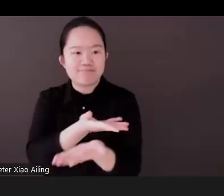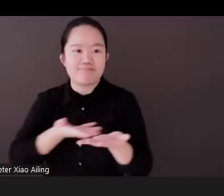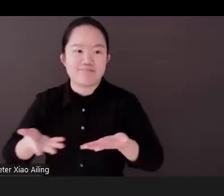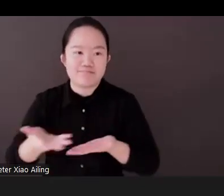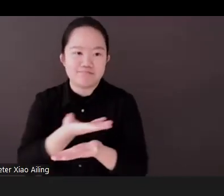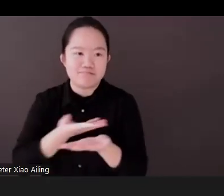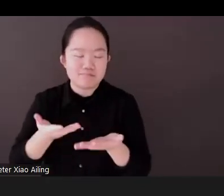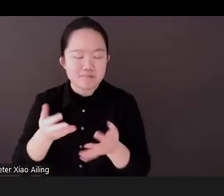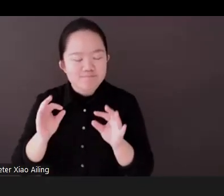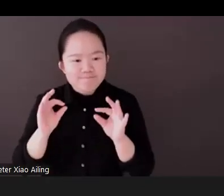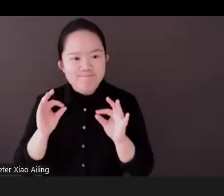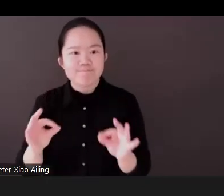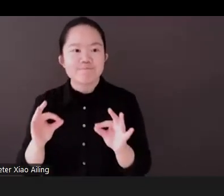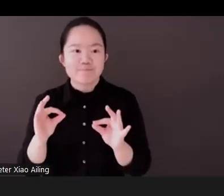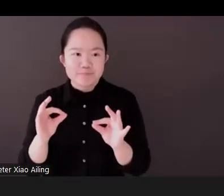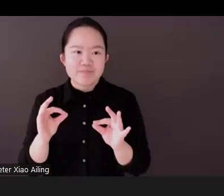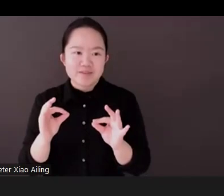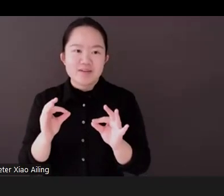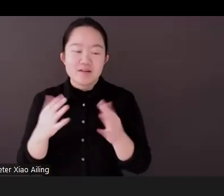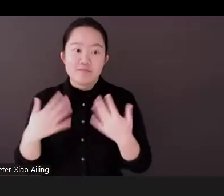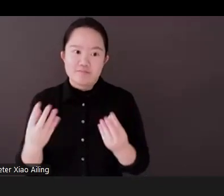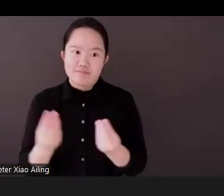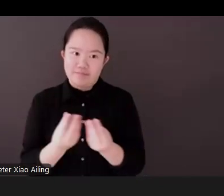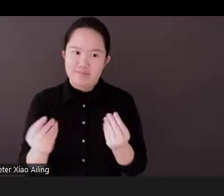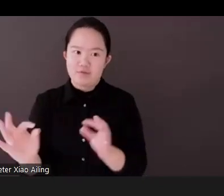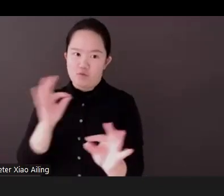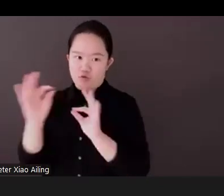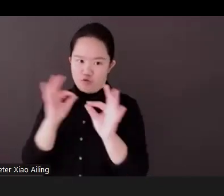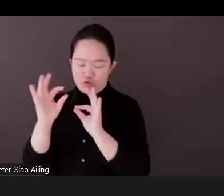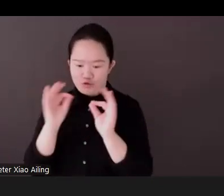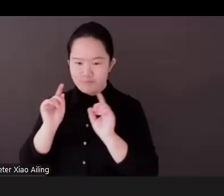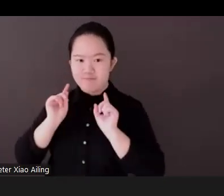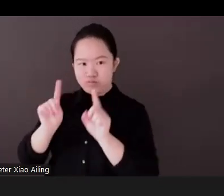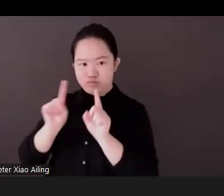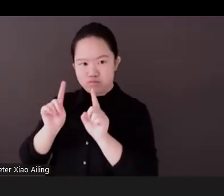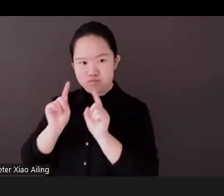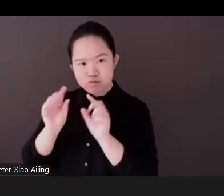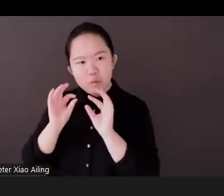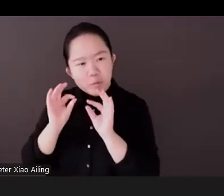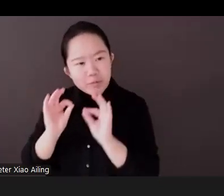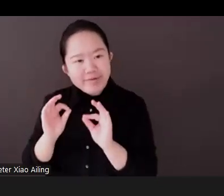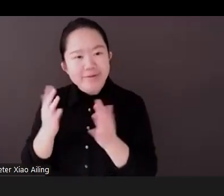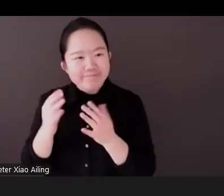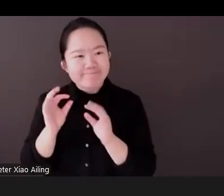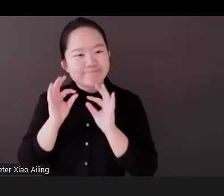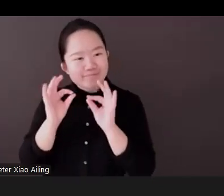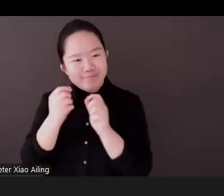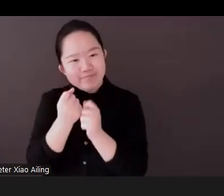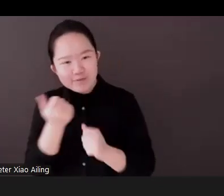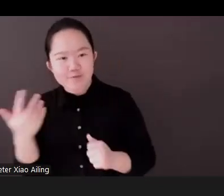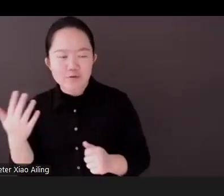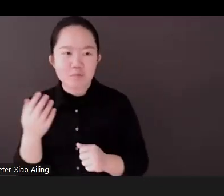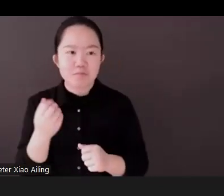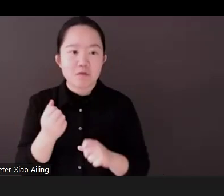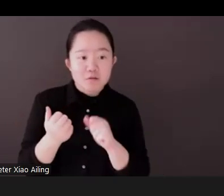and responses to all these questions. And we will try to follow up on all the questions that we couldn't answer today. And also I've had loads of questions